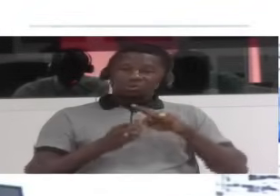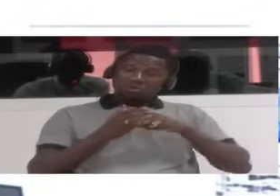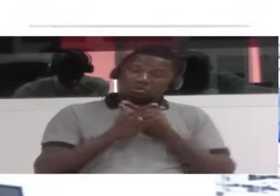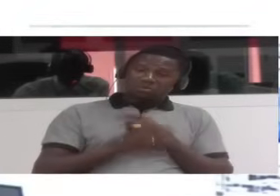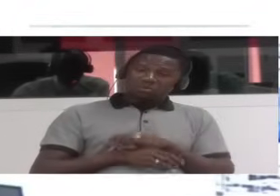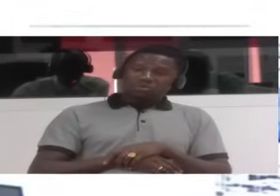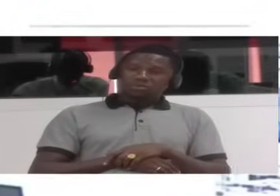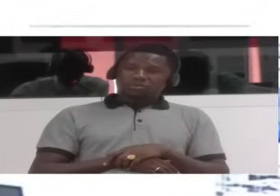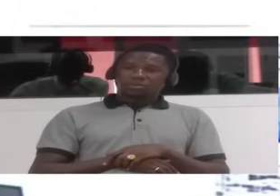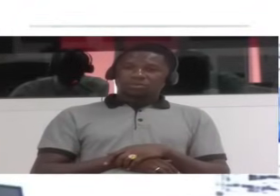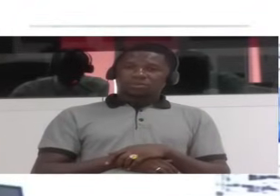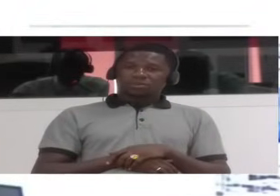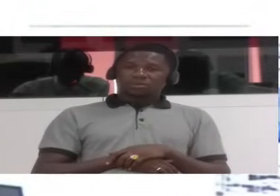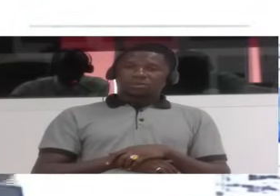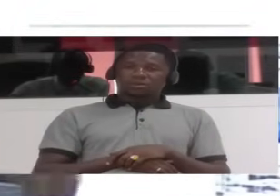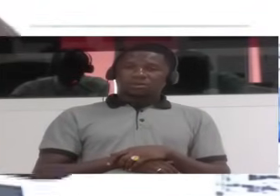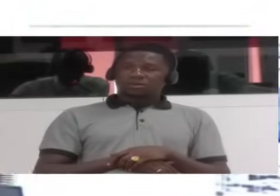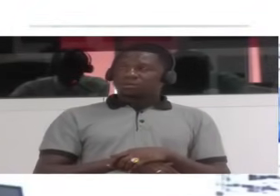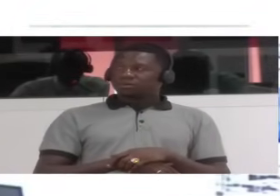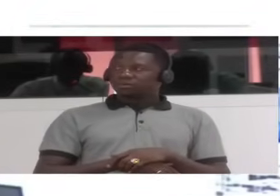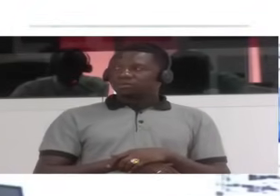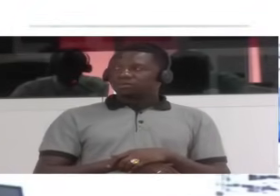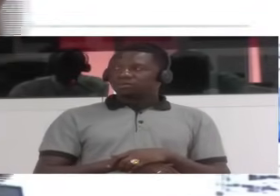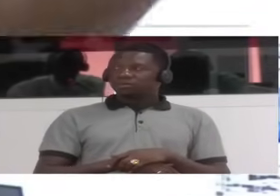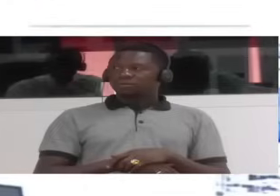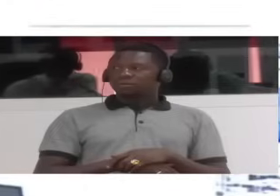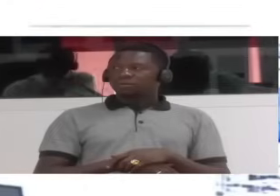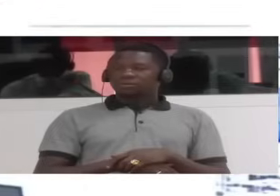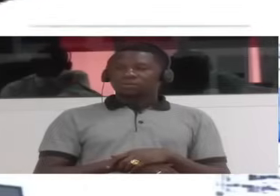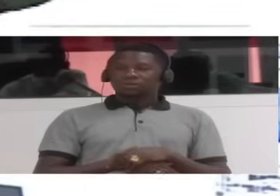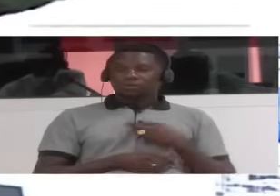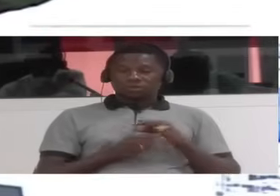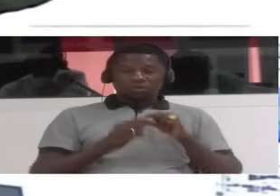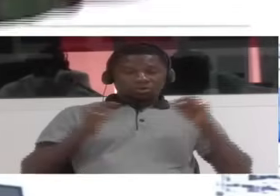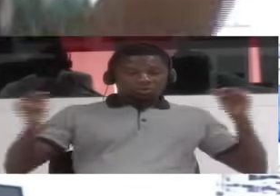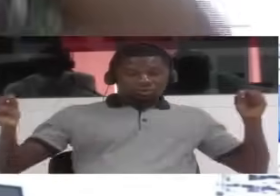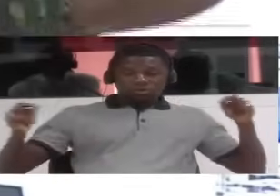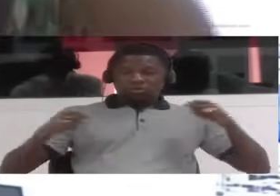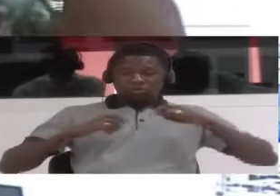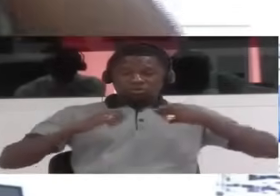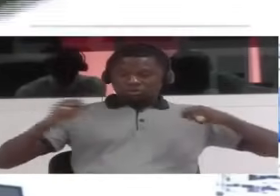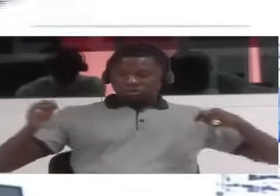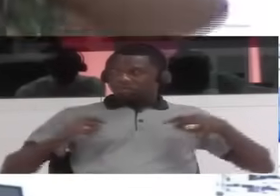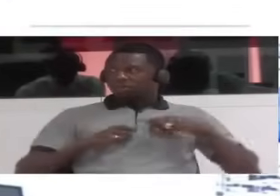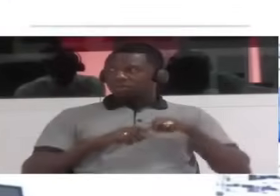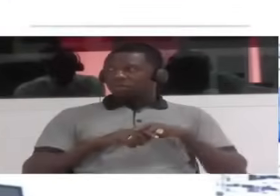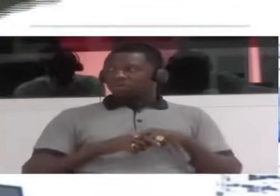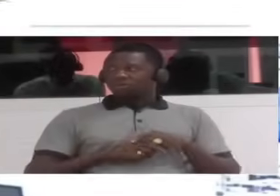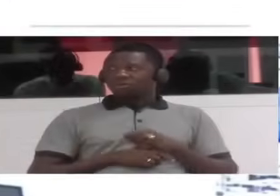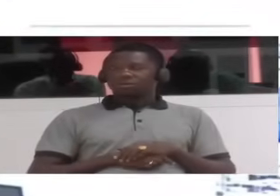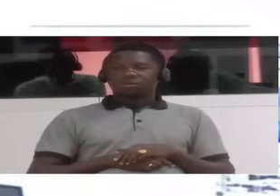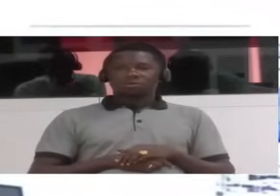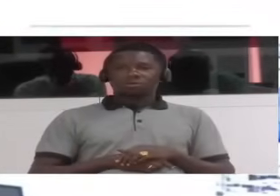The knot. The rope? The no, it was not. It was just a long rope like this. And